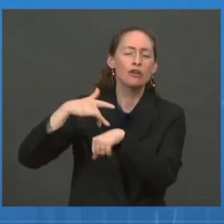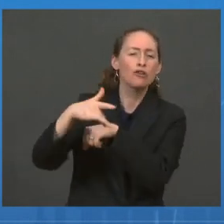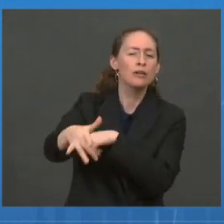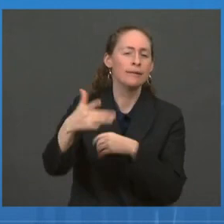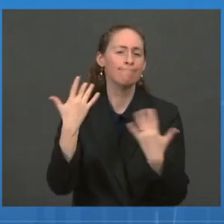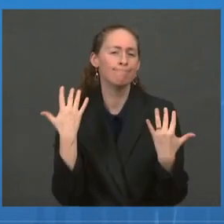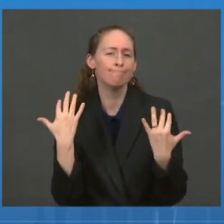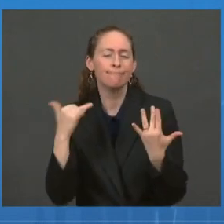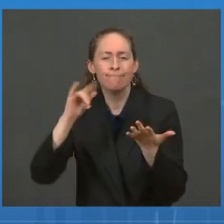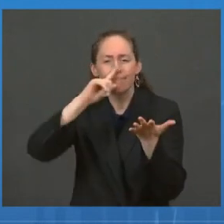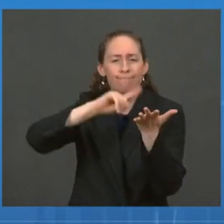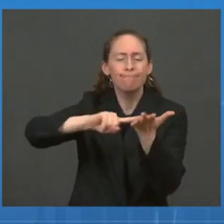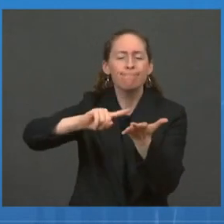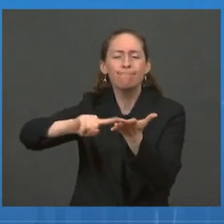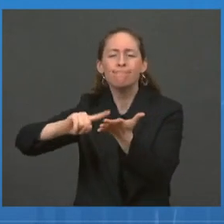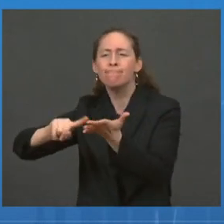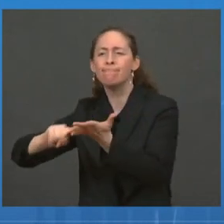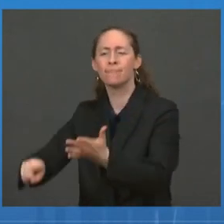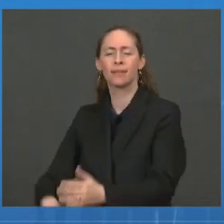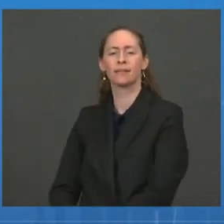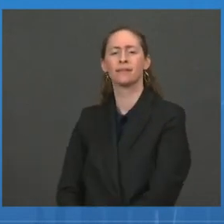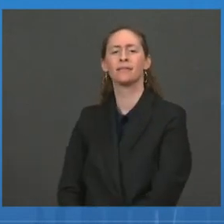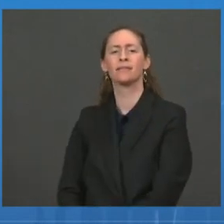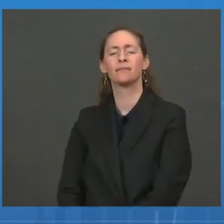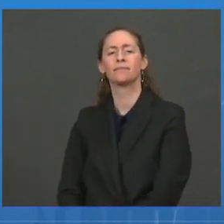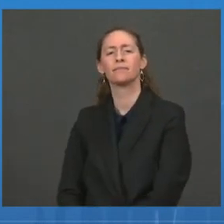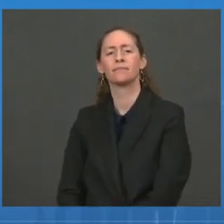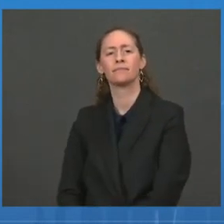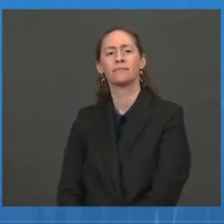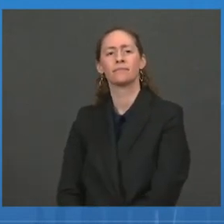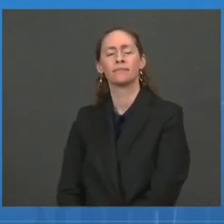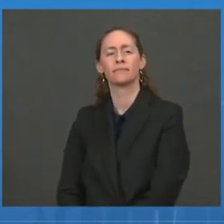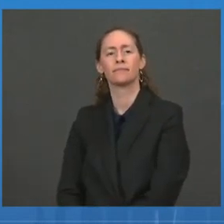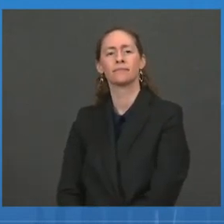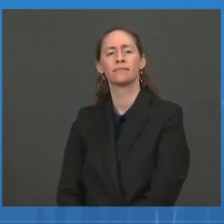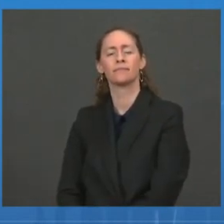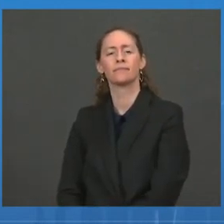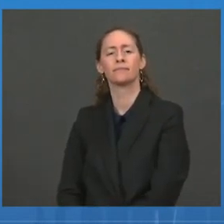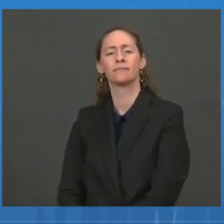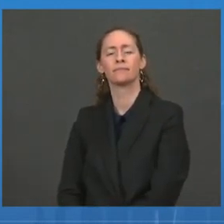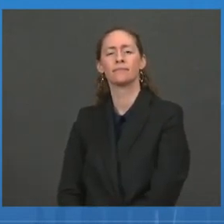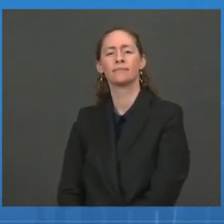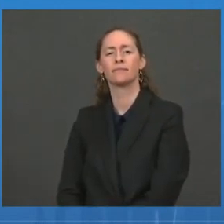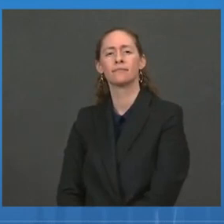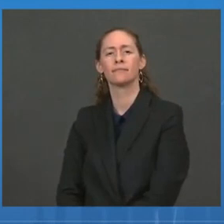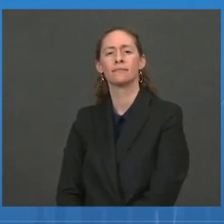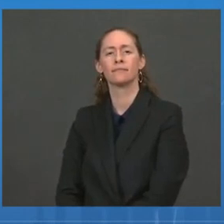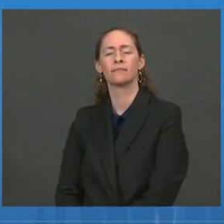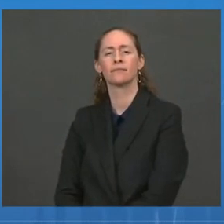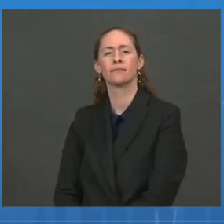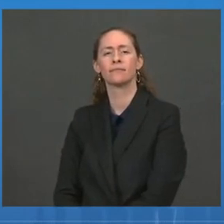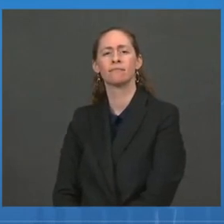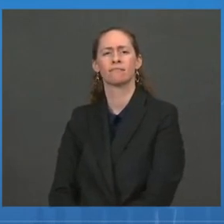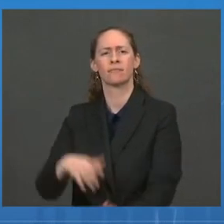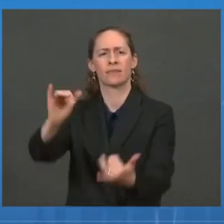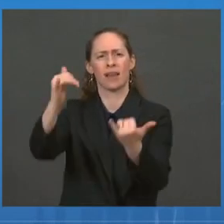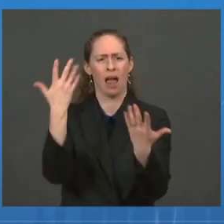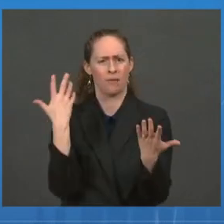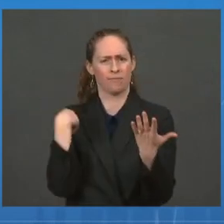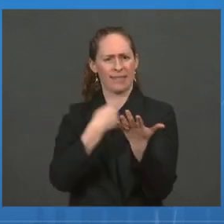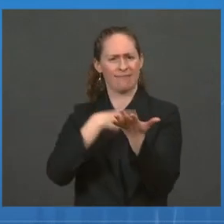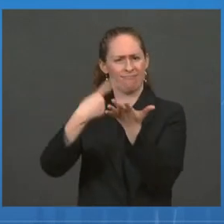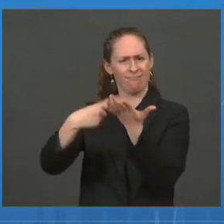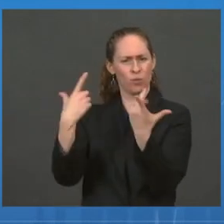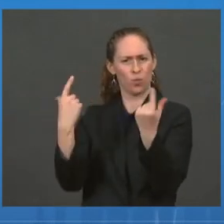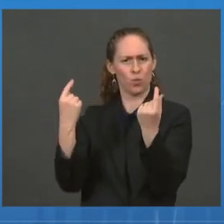omicron we've said it over and over again and we and it deserves repeating if you're not vaccinated get vaccinated